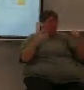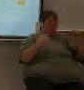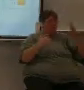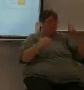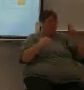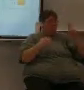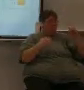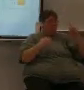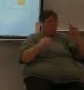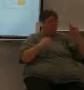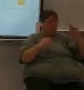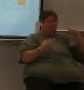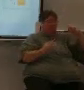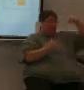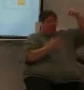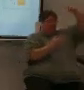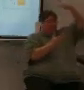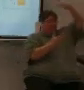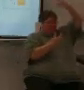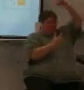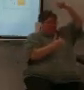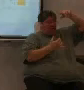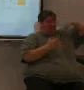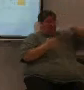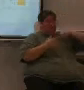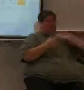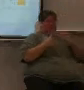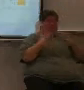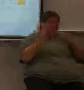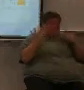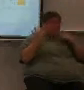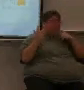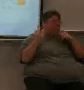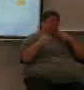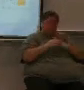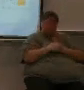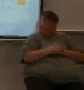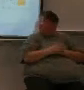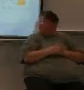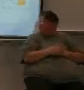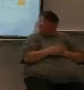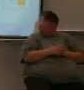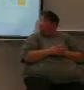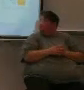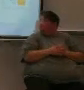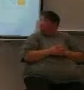basically got dealt with. And it's just cycling through it, the years down here.